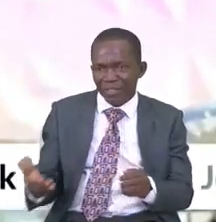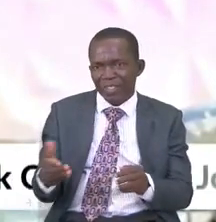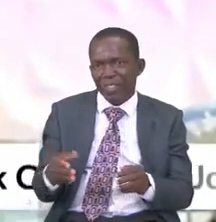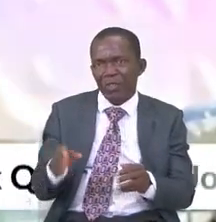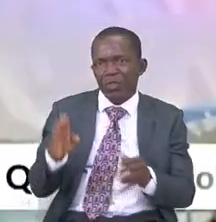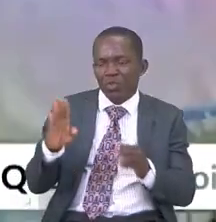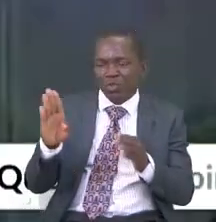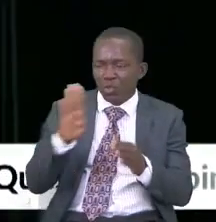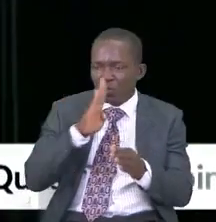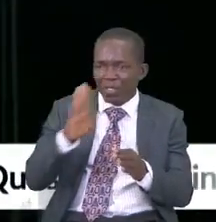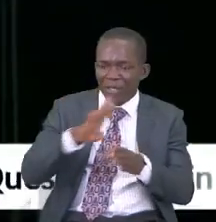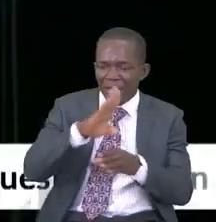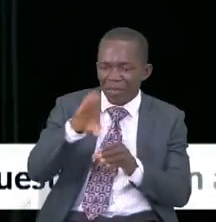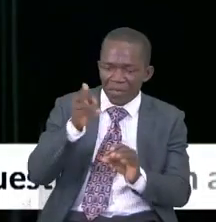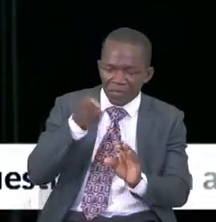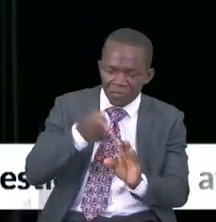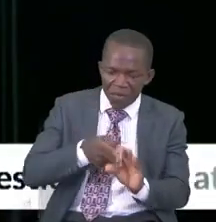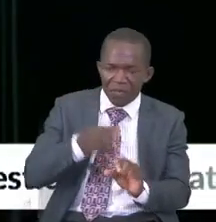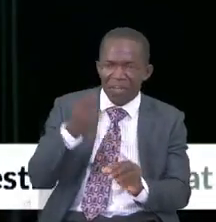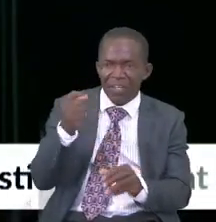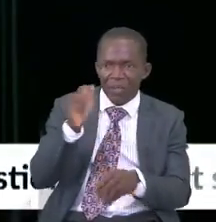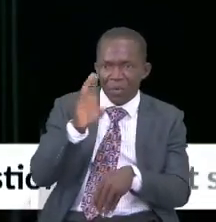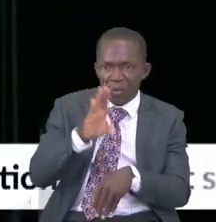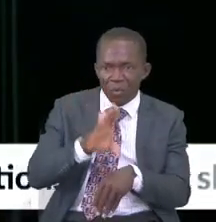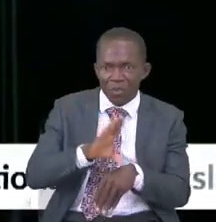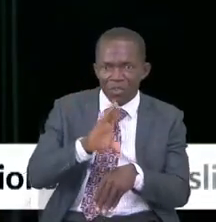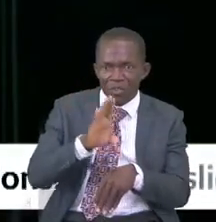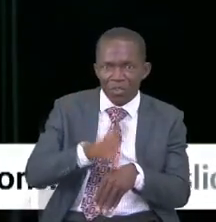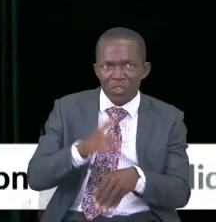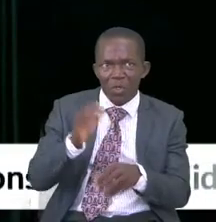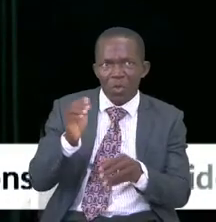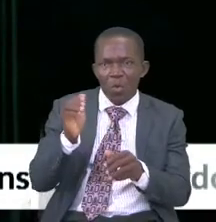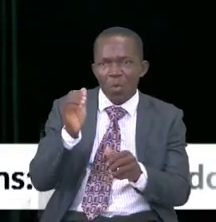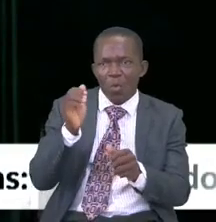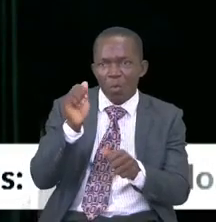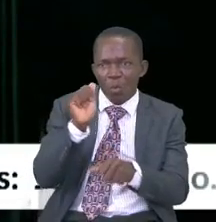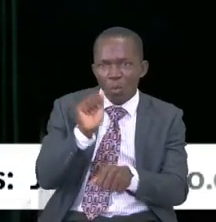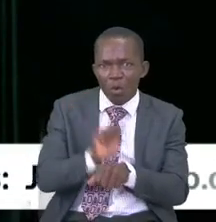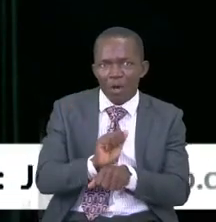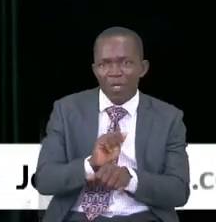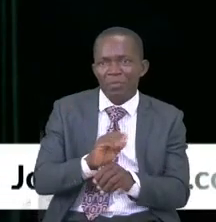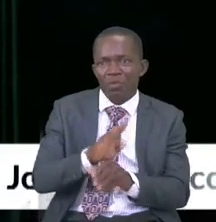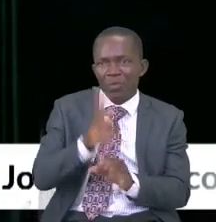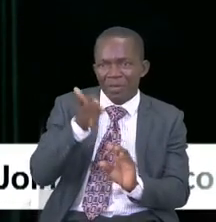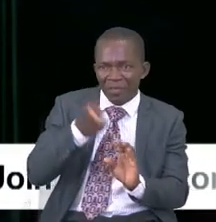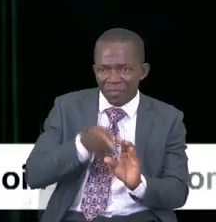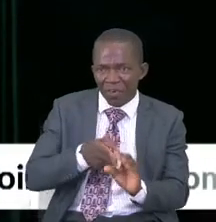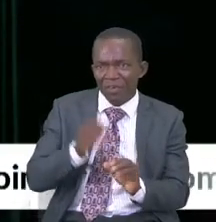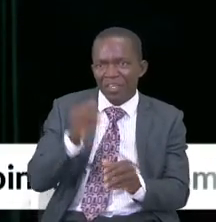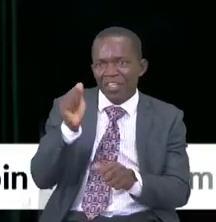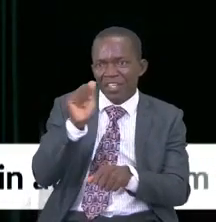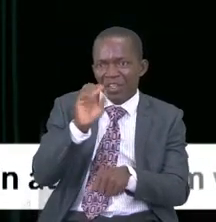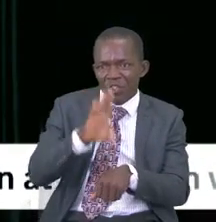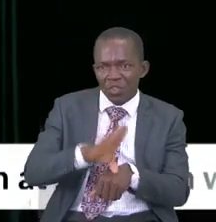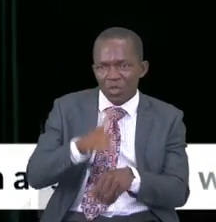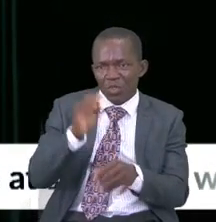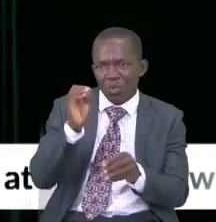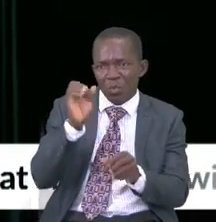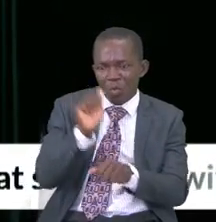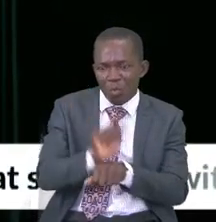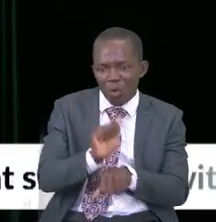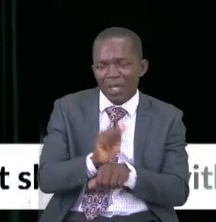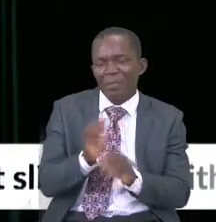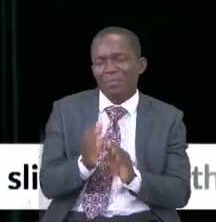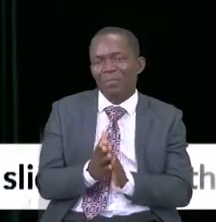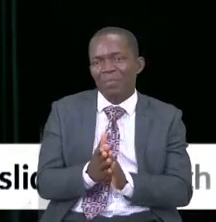their hoary hairs for the glory of God. There's so many things. As time will fail us. Episode number two. Audacious